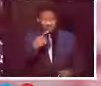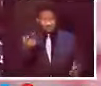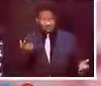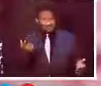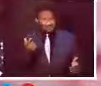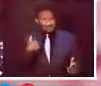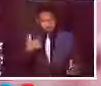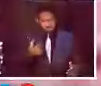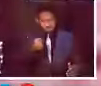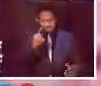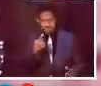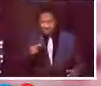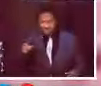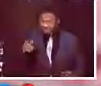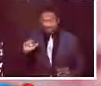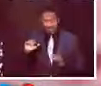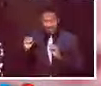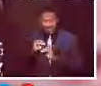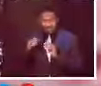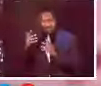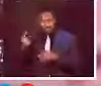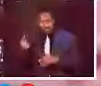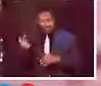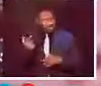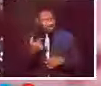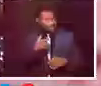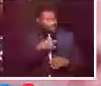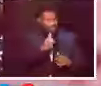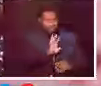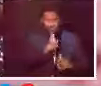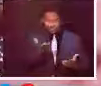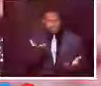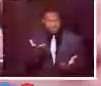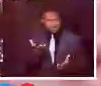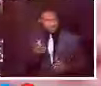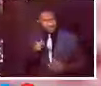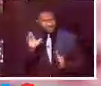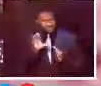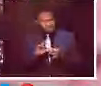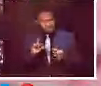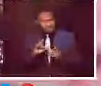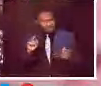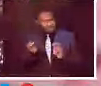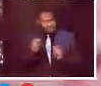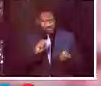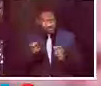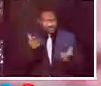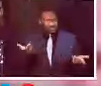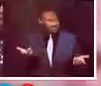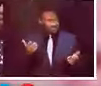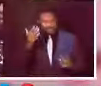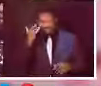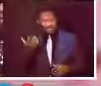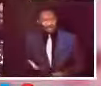observer, and then you should have 4? Mr. Speaker, why would we be changing the story as we find